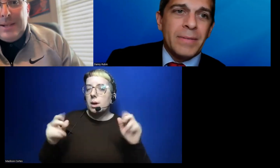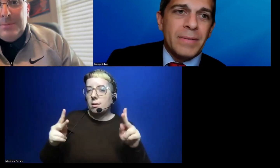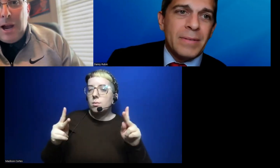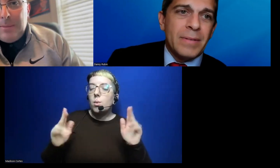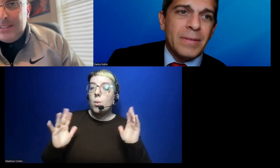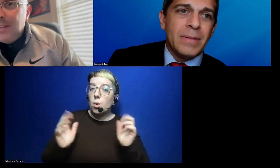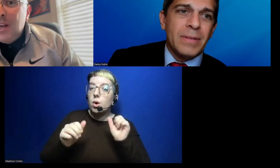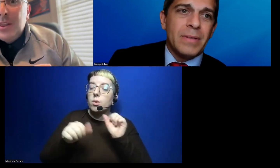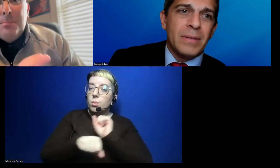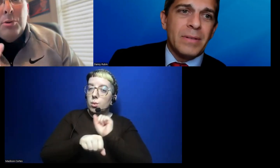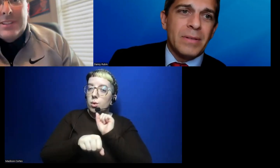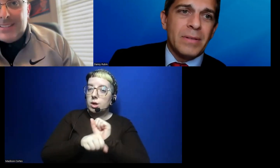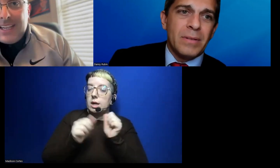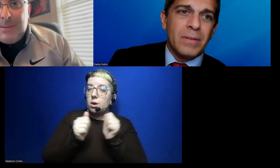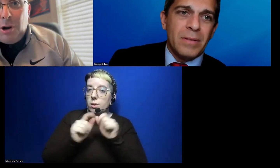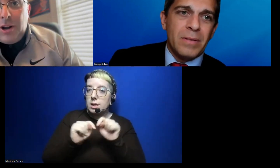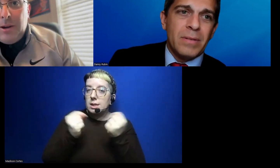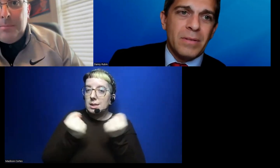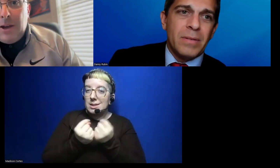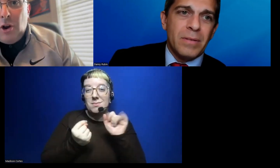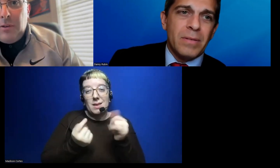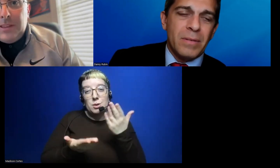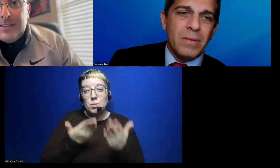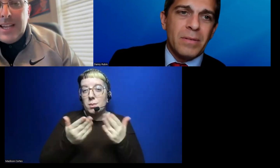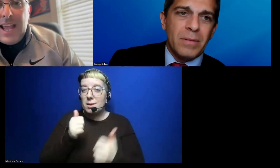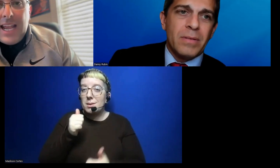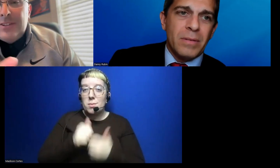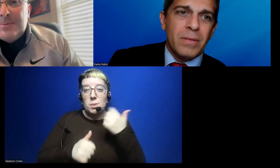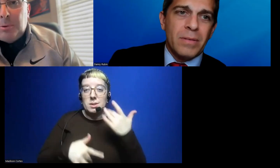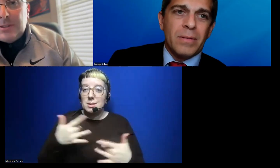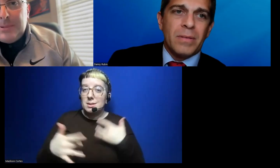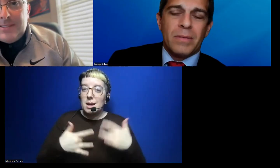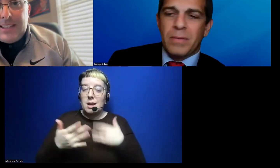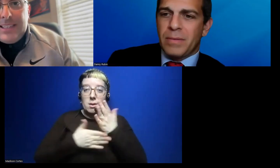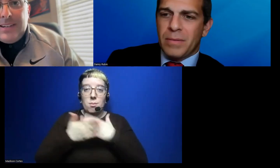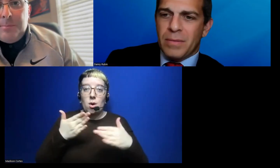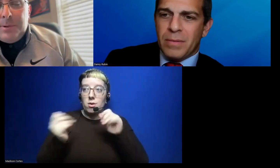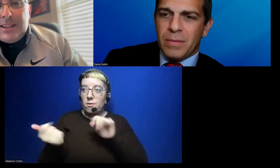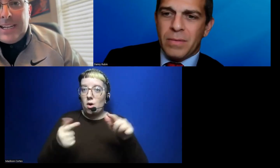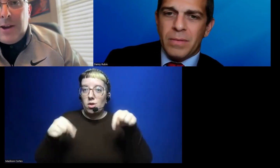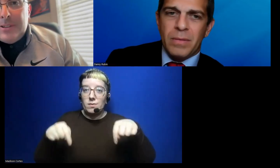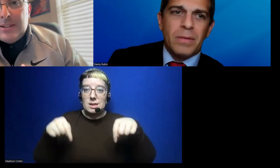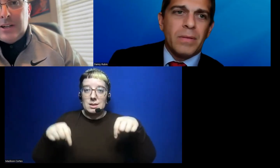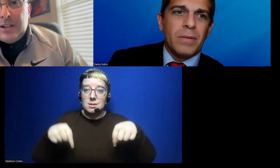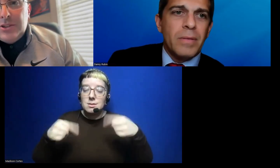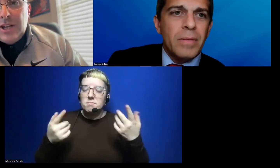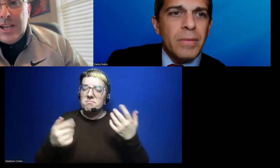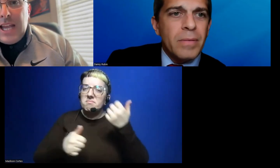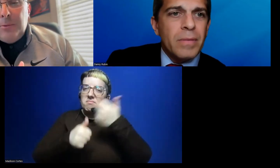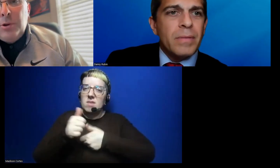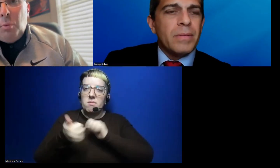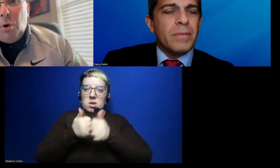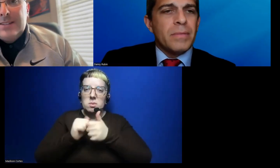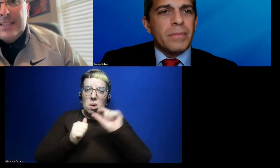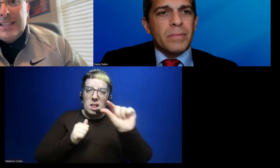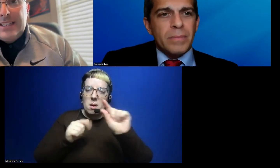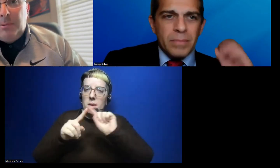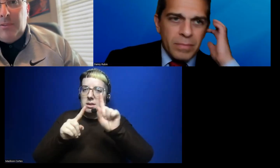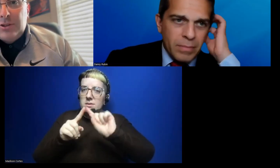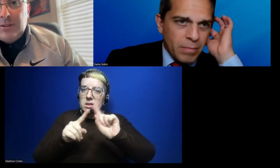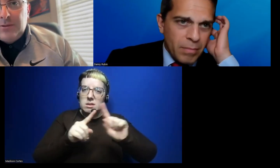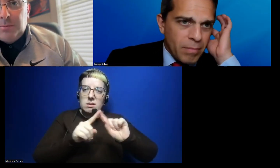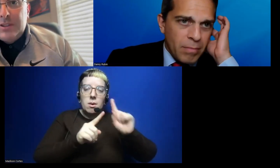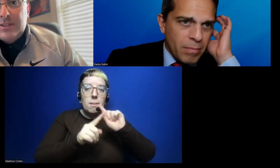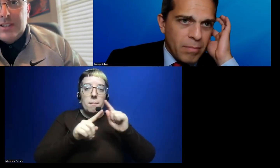with the team probably is the most exciting part about all of this. And every sports can be slightly different, but the thing I always encourage anyone who wants to get